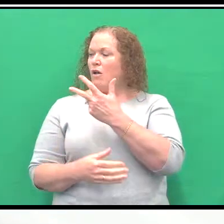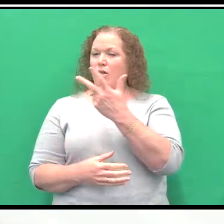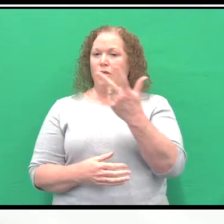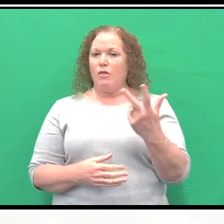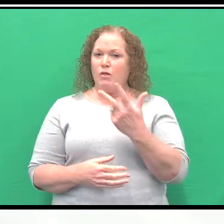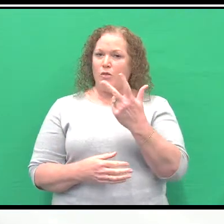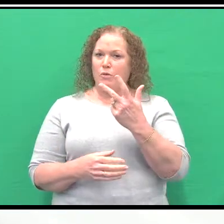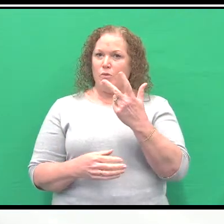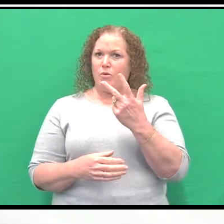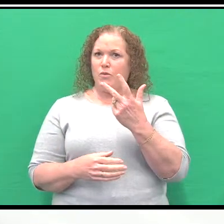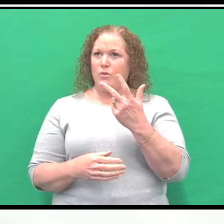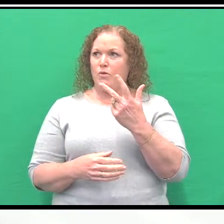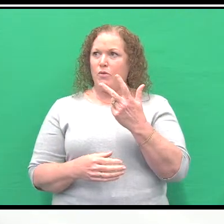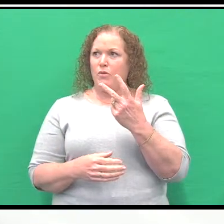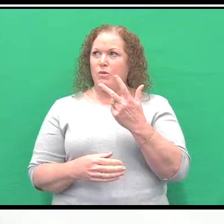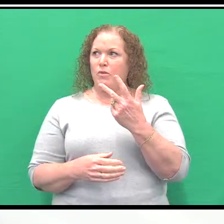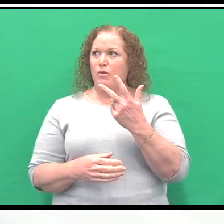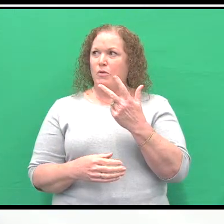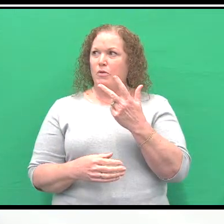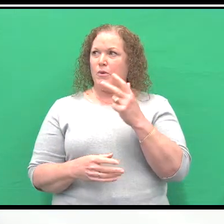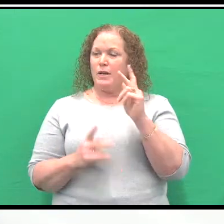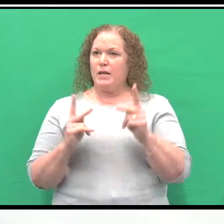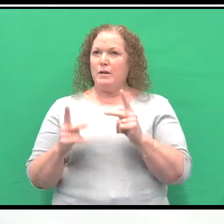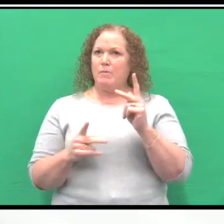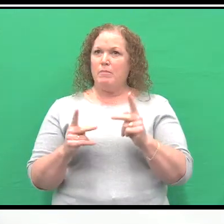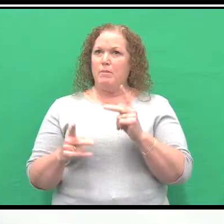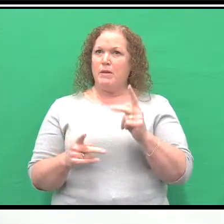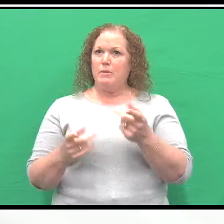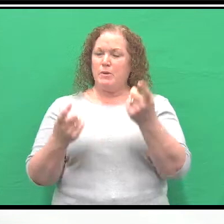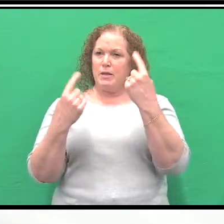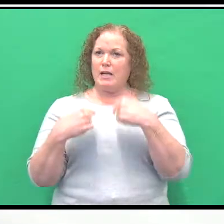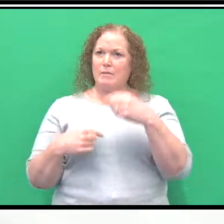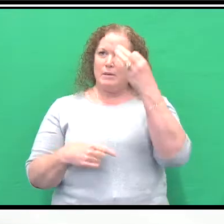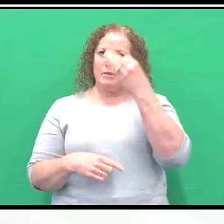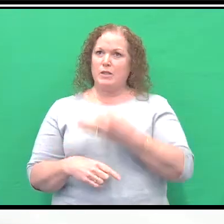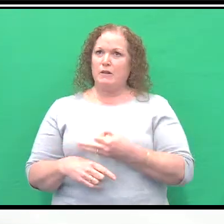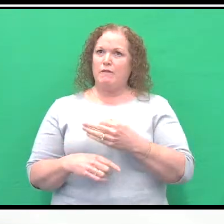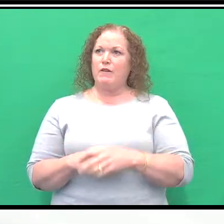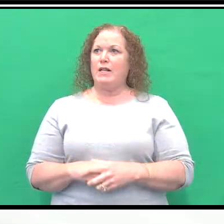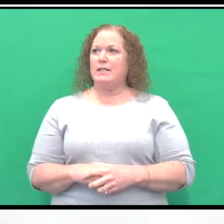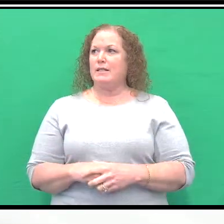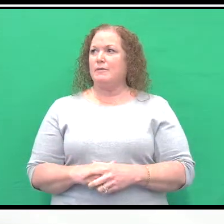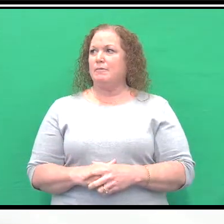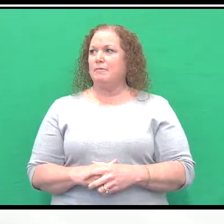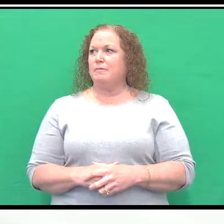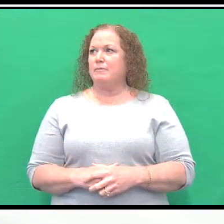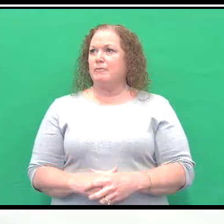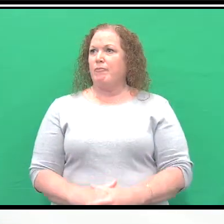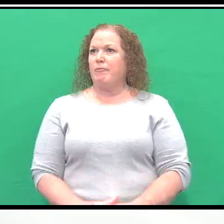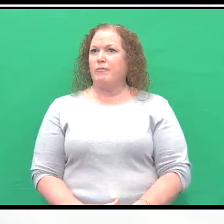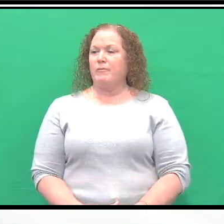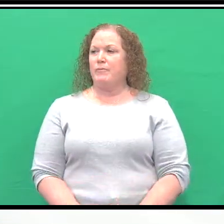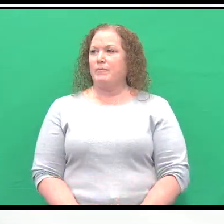and Araceli Wagner please join our board members Tim Wood and Karen Cornett in front of the podium, please?